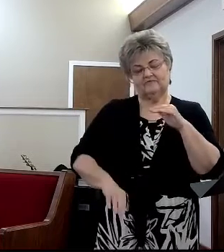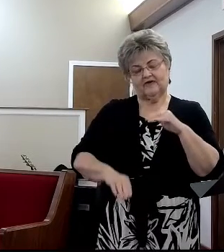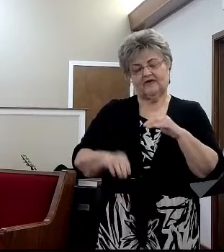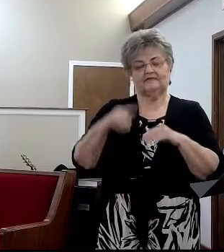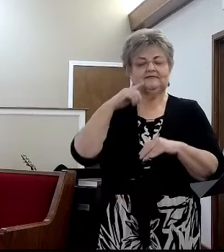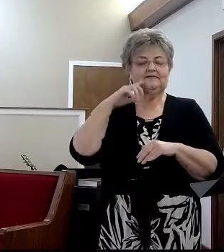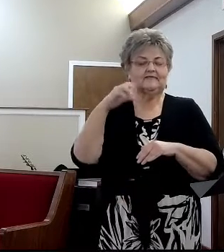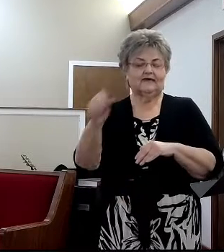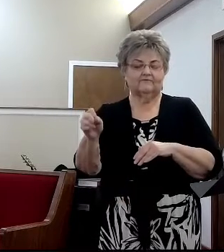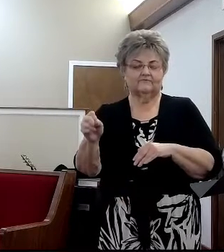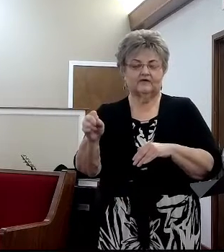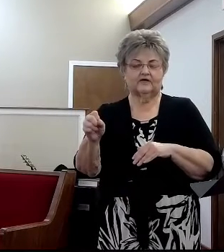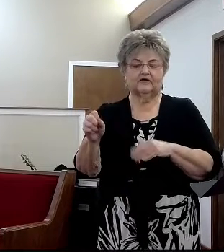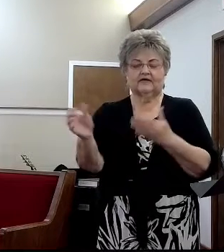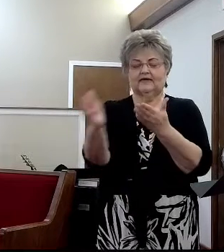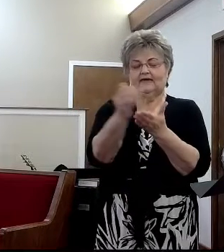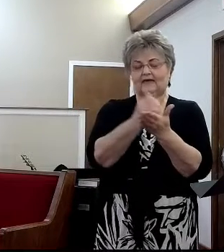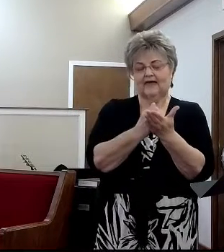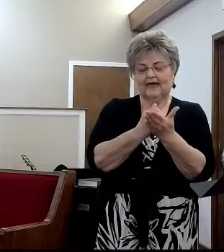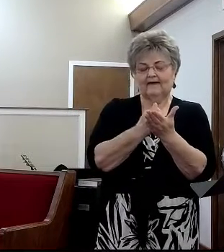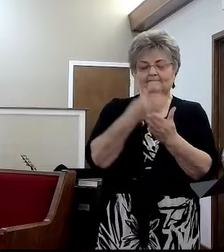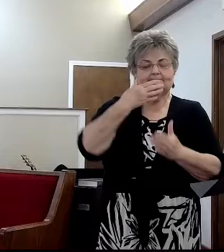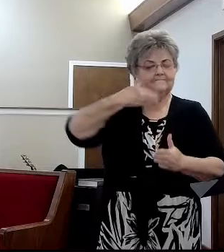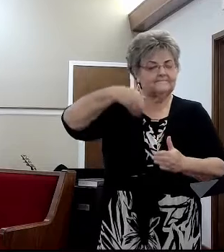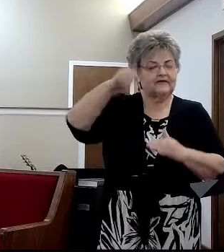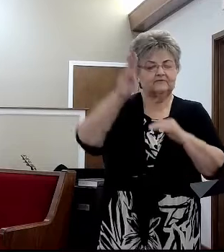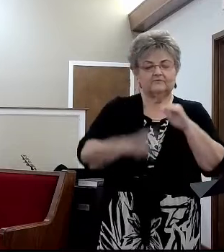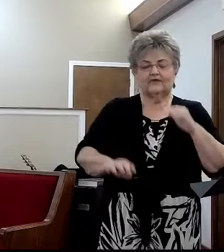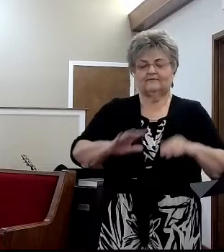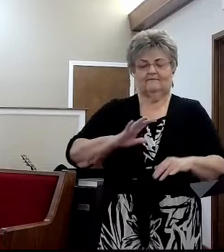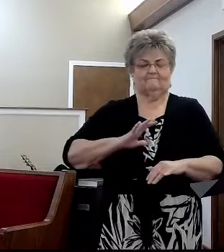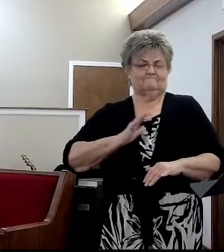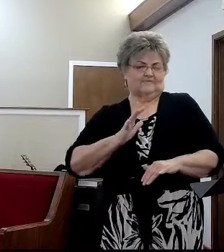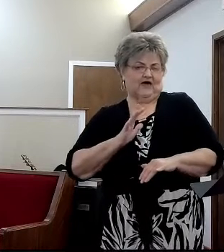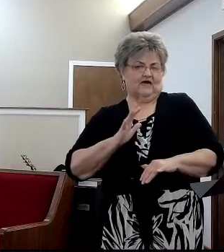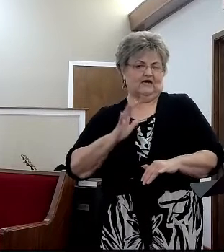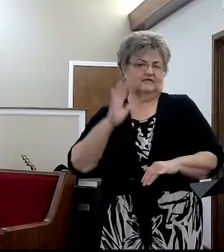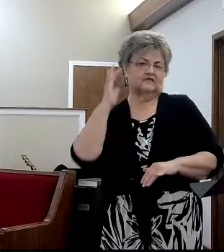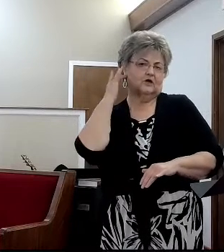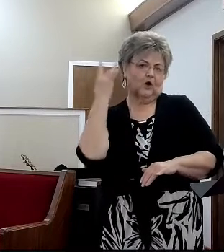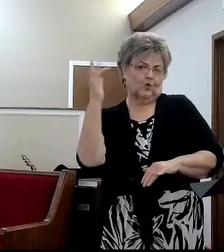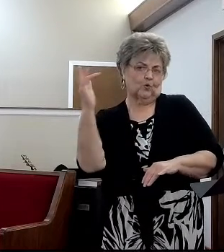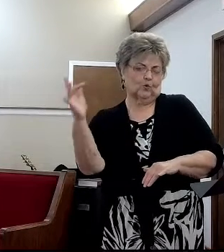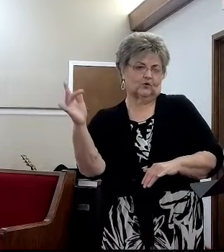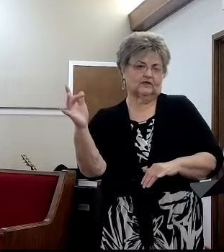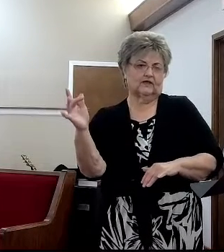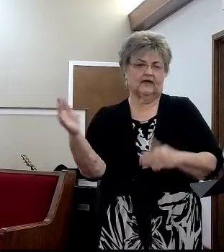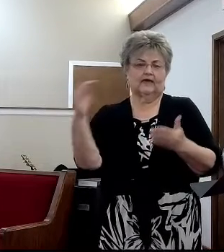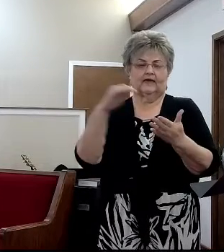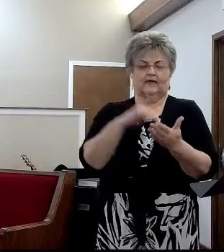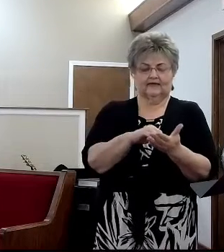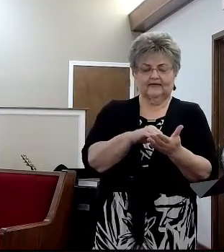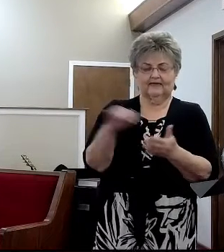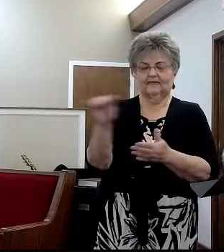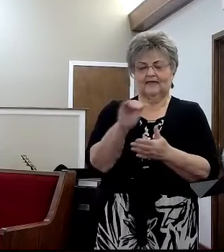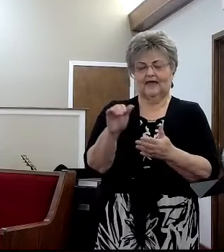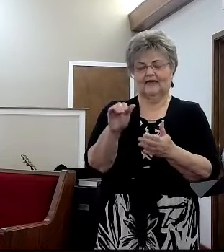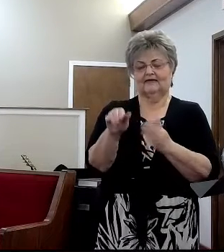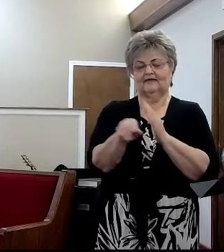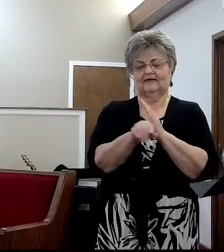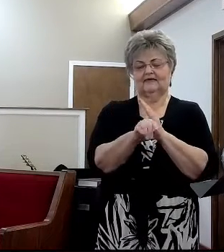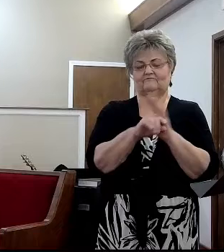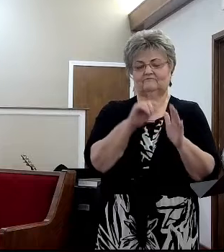silver, the gain thereof than fine gold. So again, it's almost repeated verbatim as Proverbs 8:11, where it